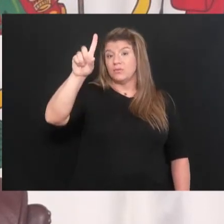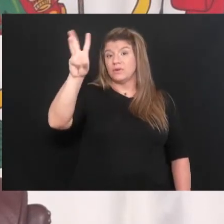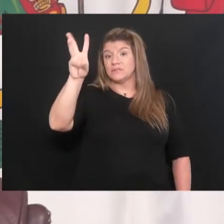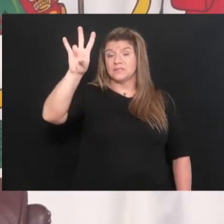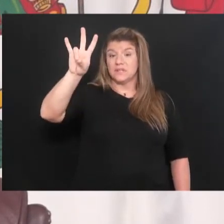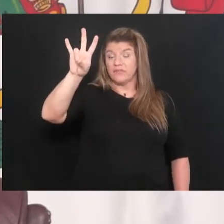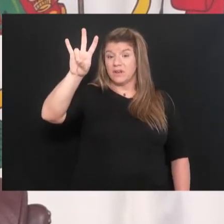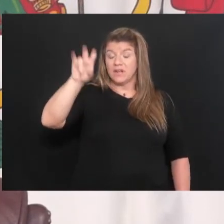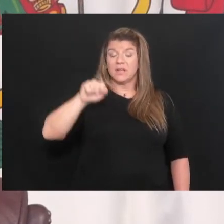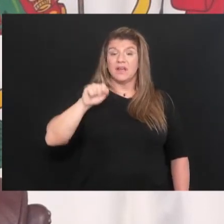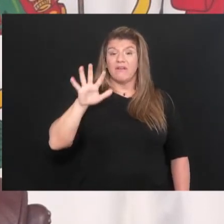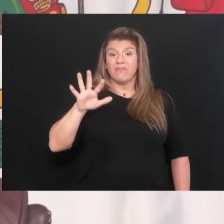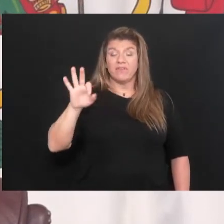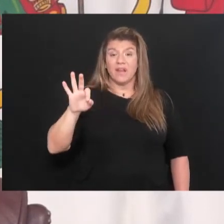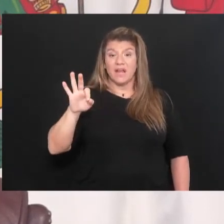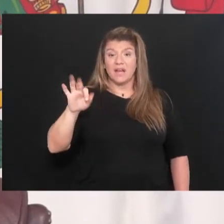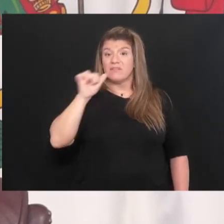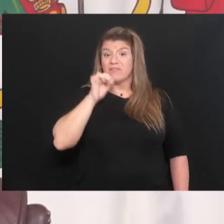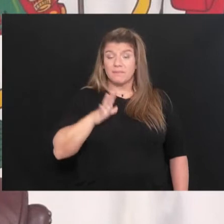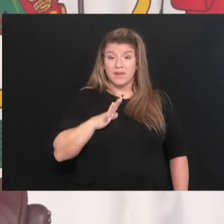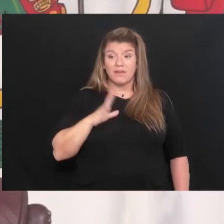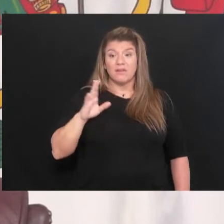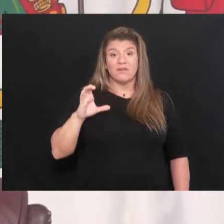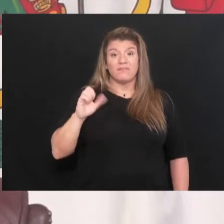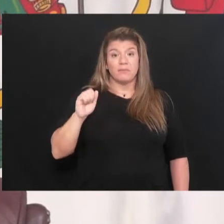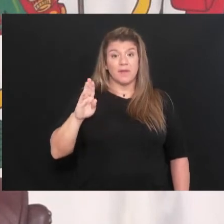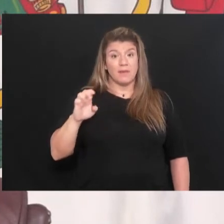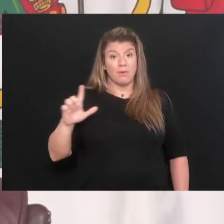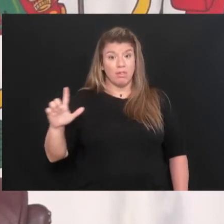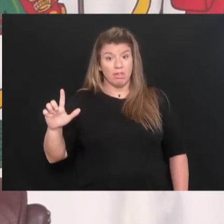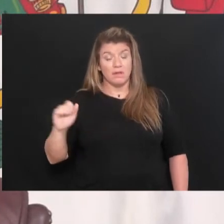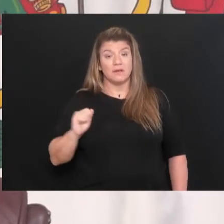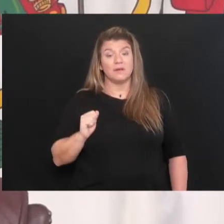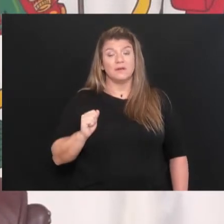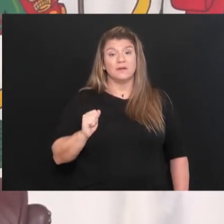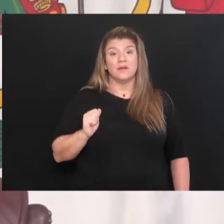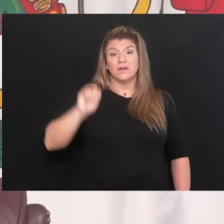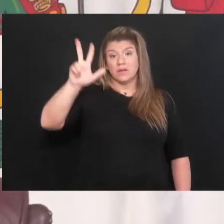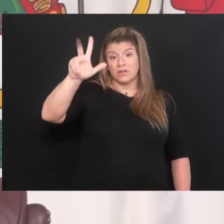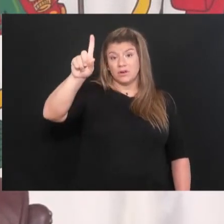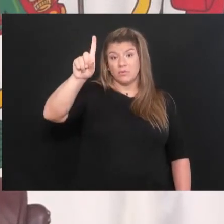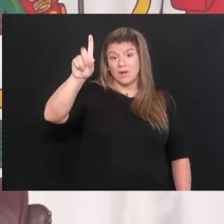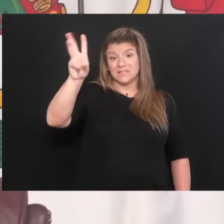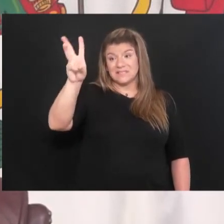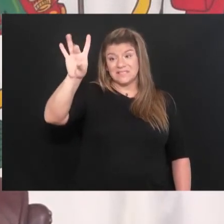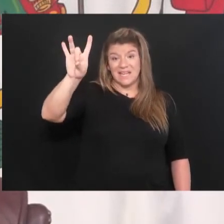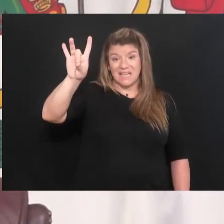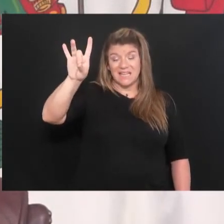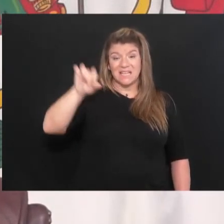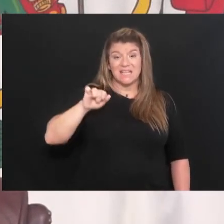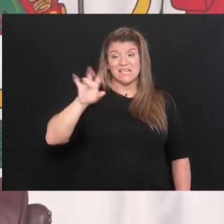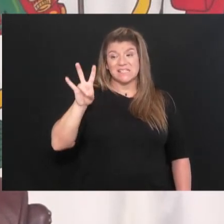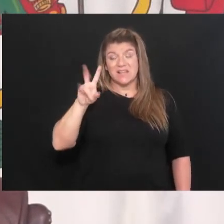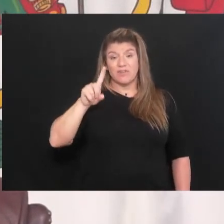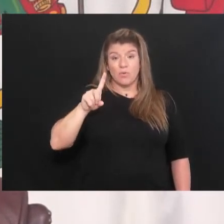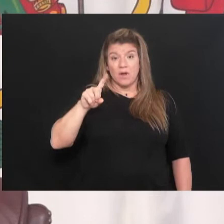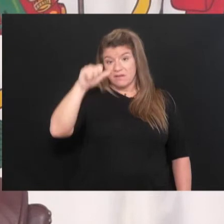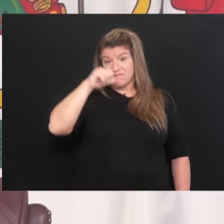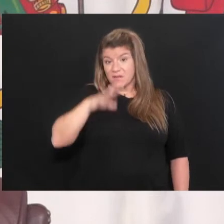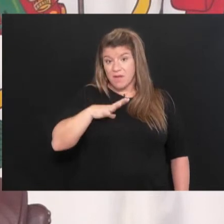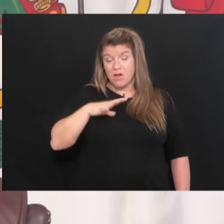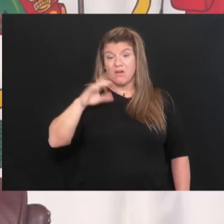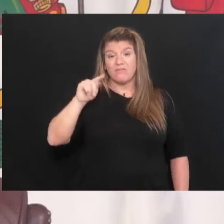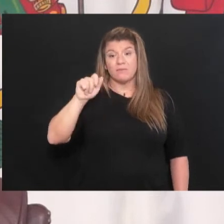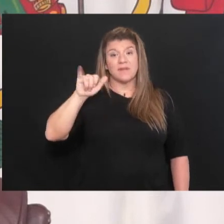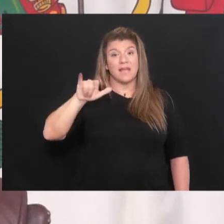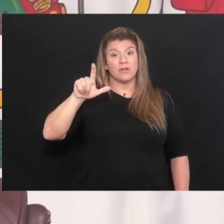3,167th death is a 59-year-old female from Cabell County. Our 3,168th death is a 71-year-old female from